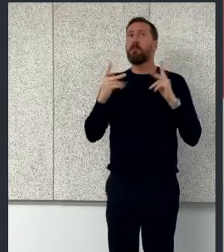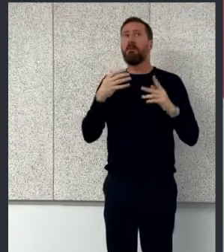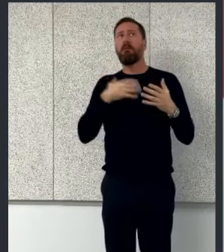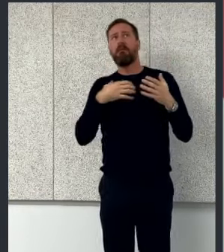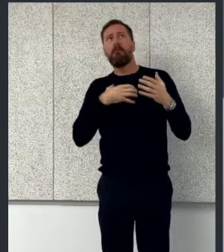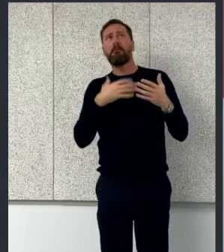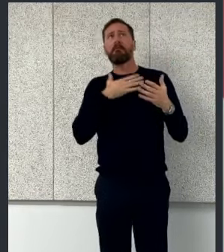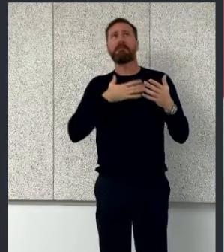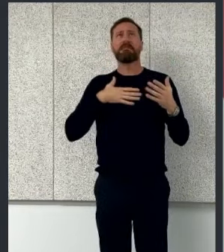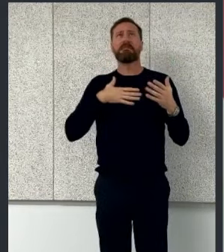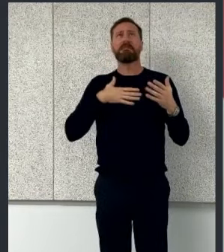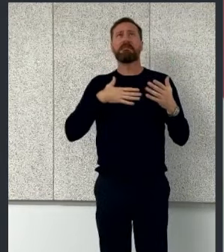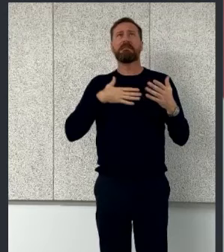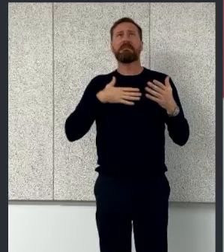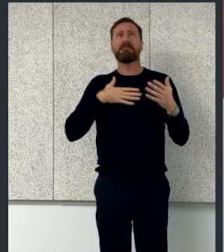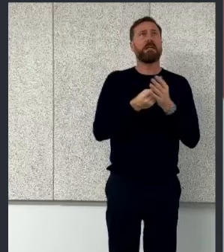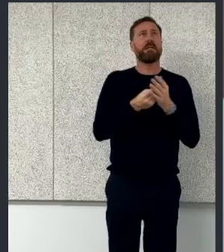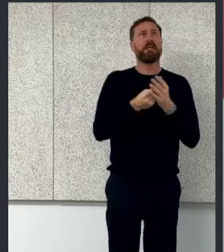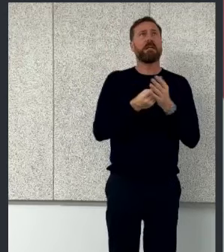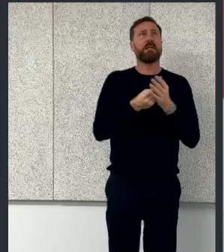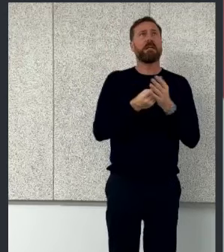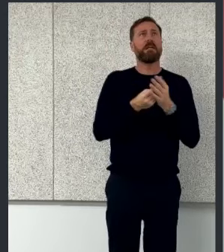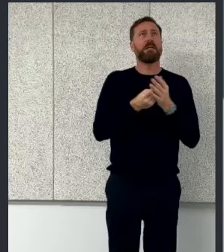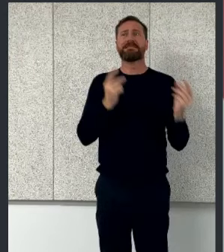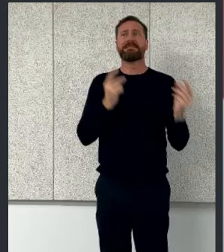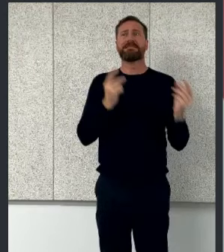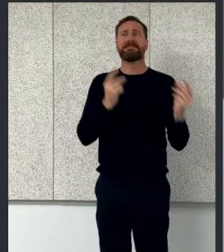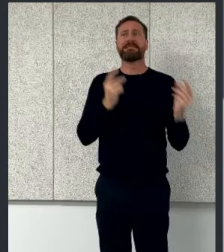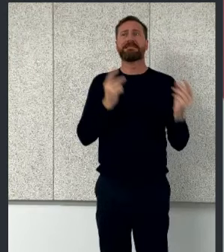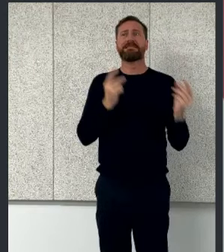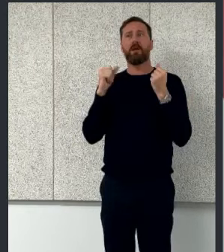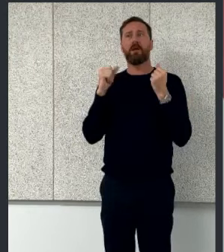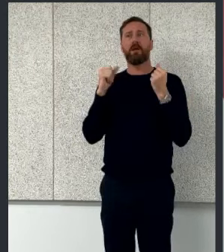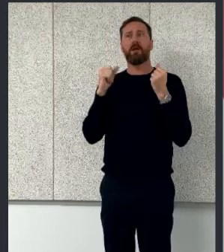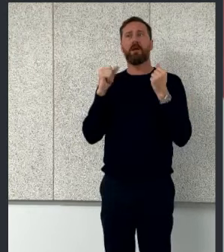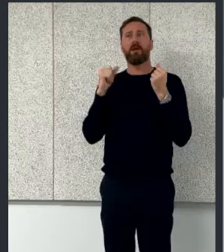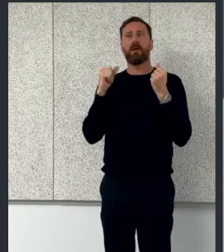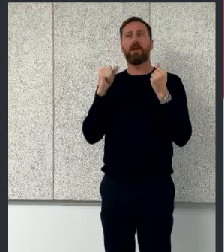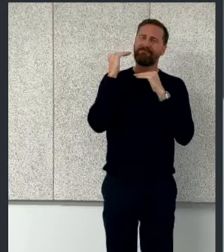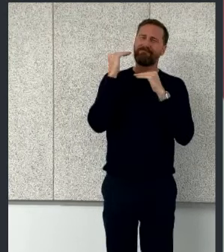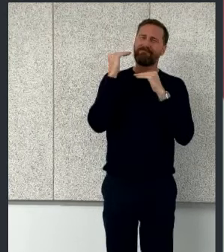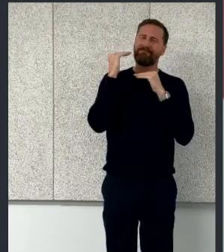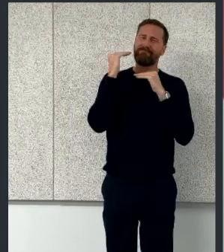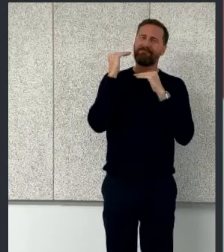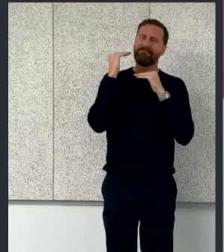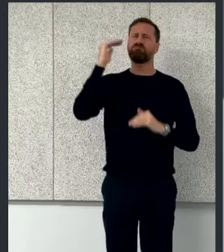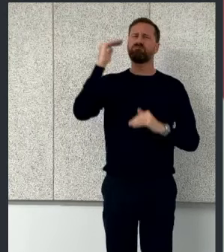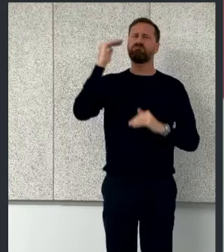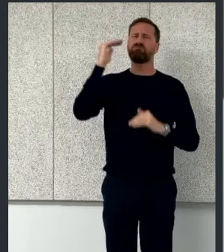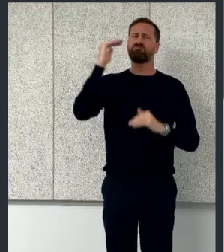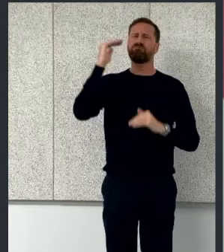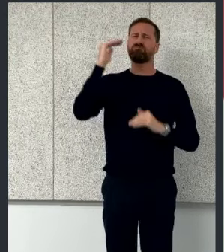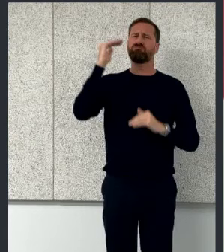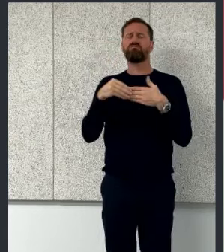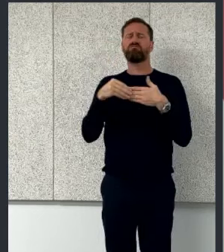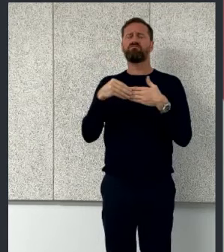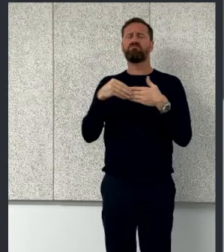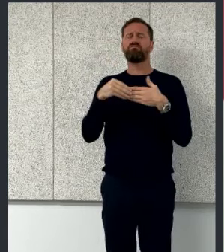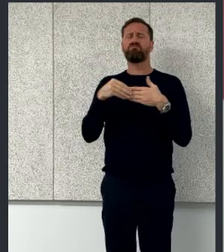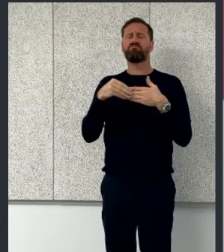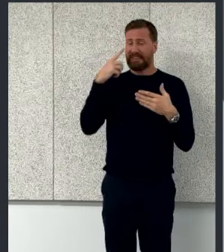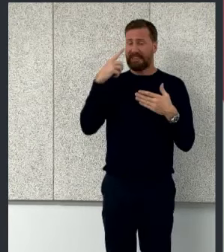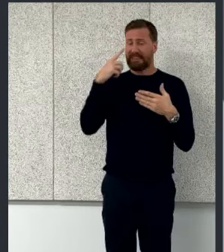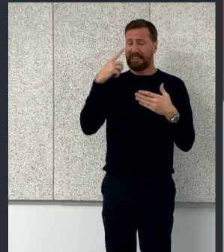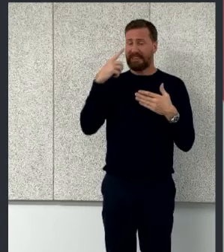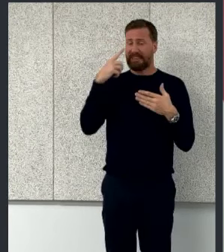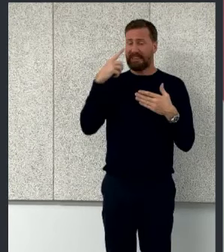seamlessly, quickly, and with fewer restrictions. And I think there's definitely enthusiasm to move in that direction.